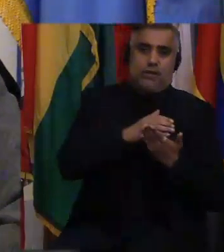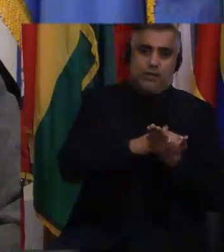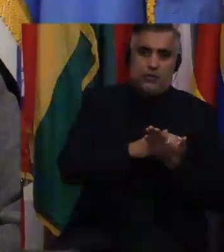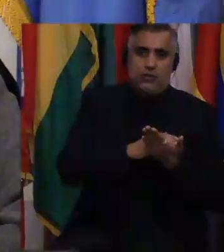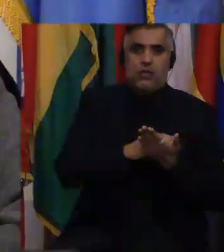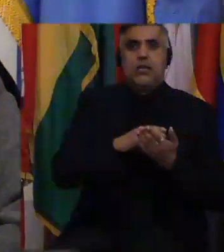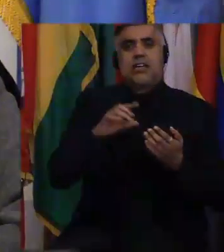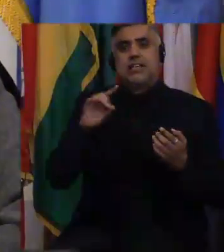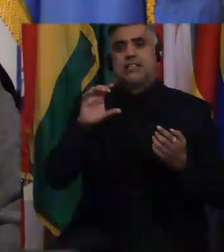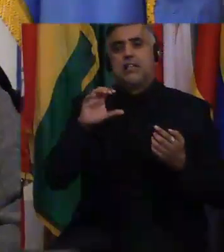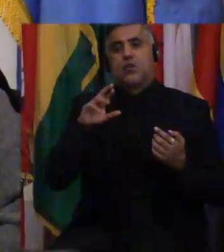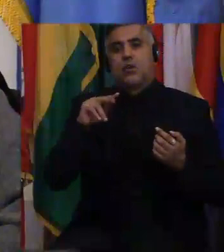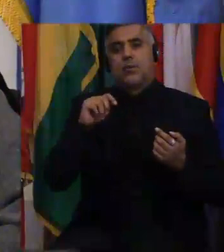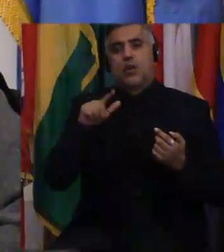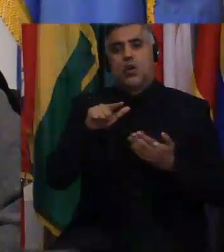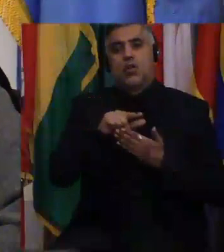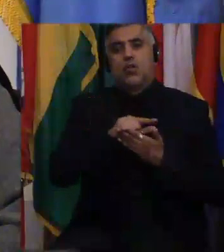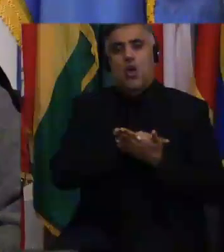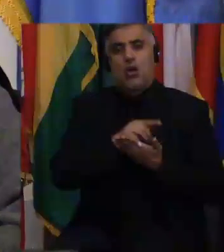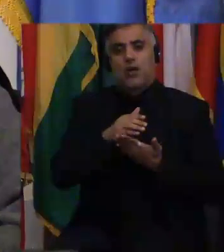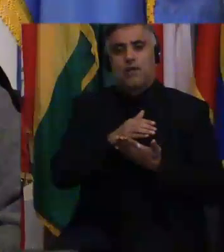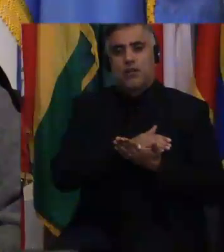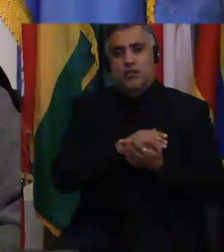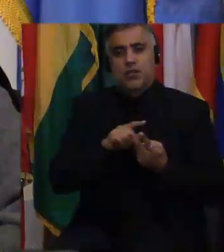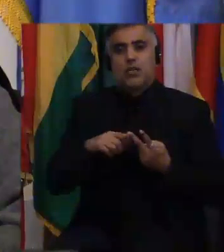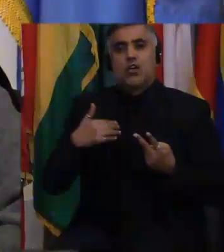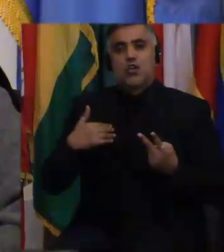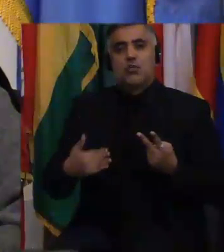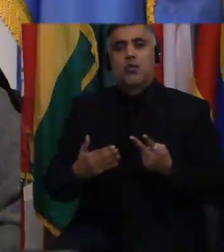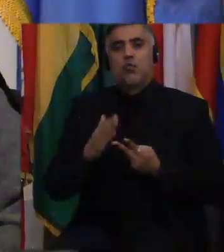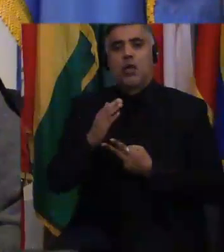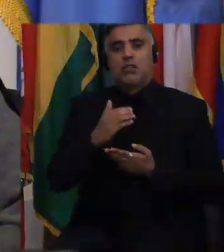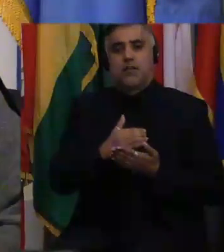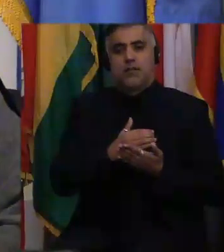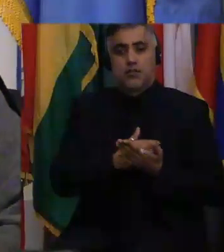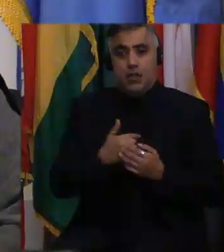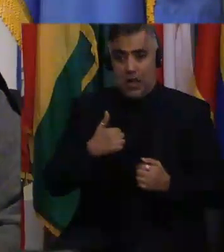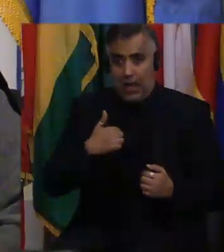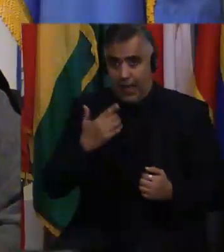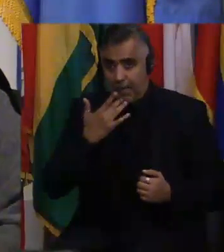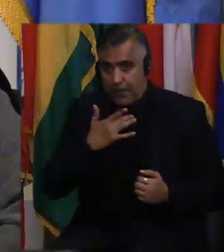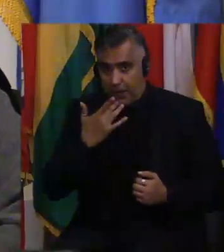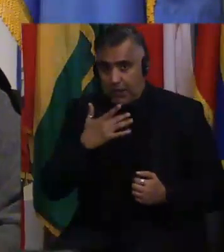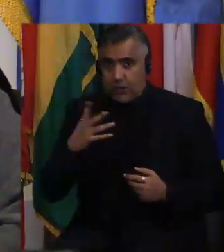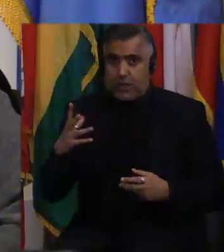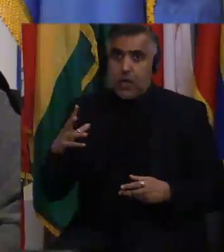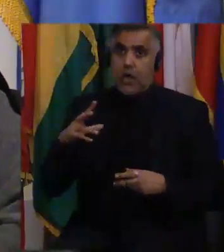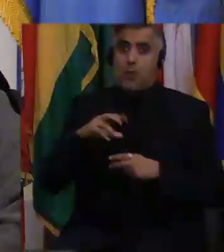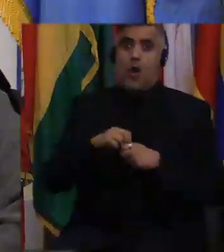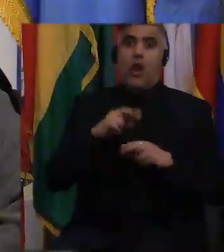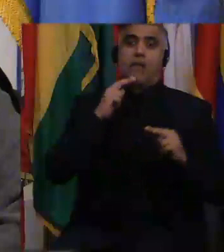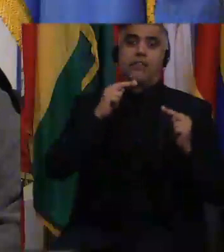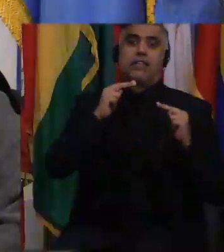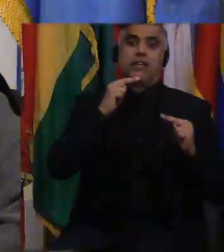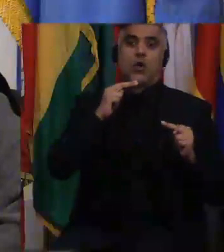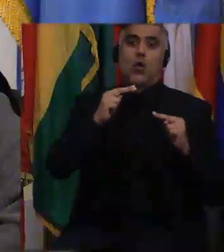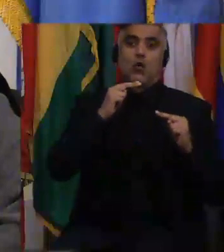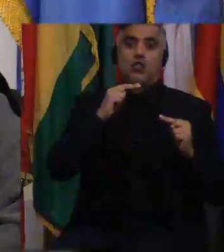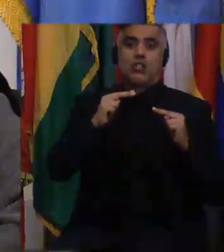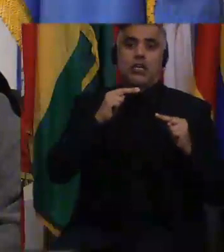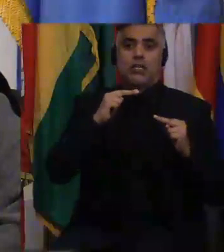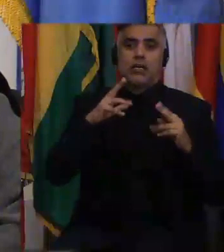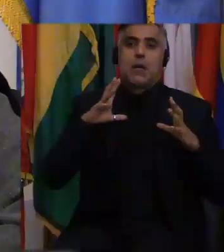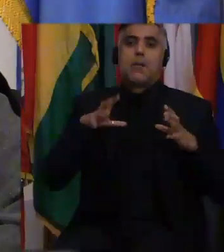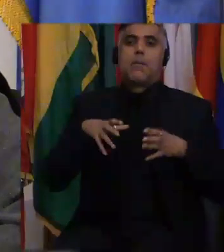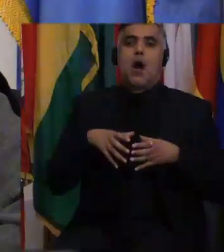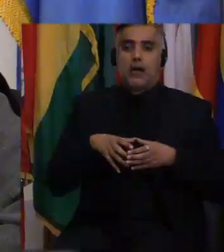it is a criminal law convention, it is a Human Rights Convention. I am lucky to have been part of the negotiating